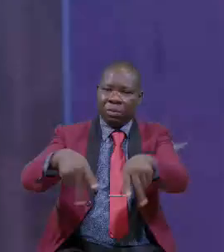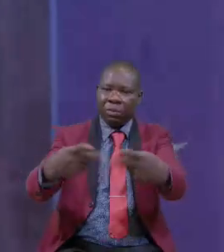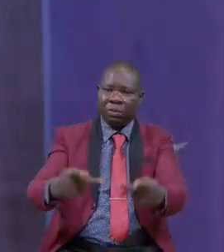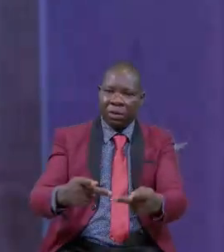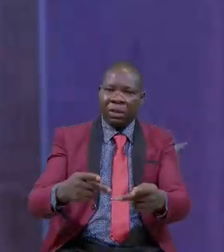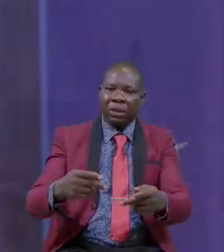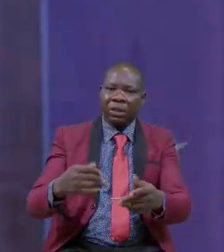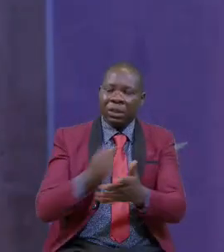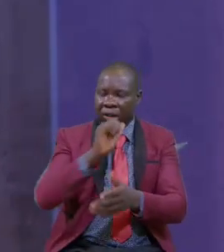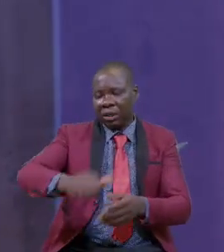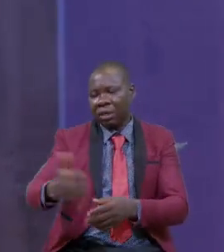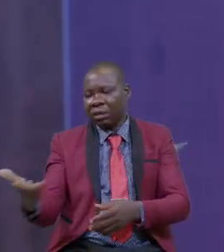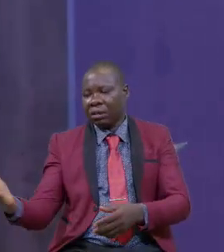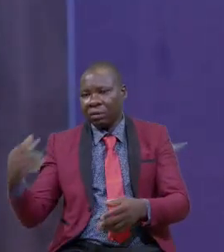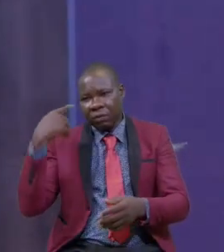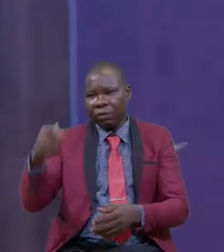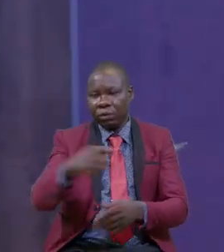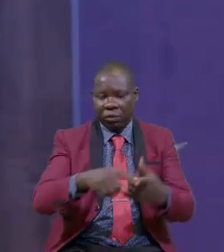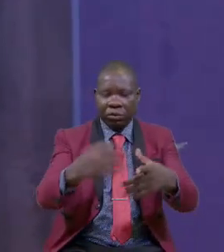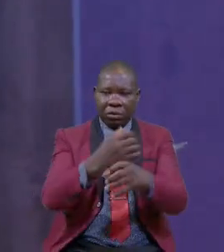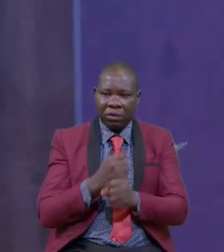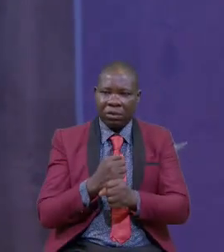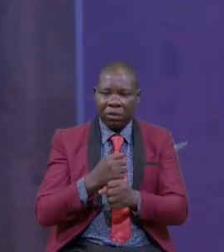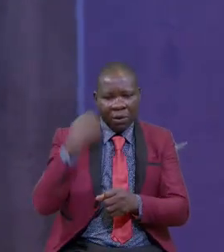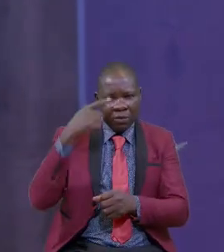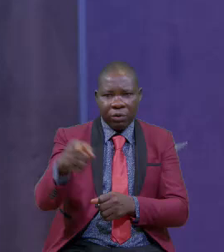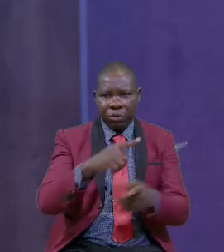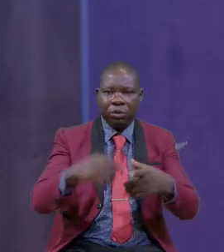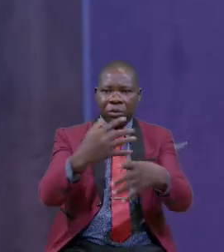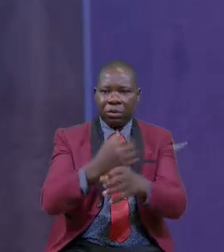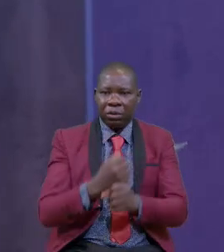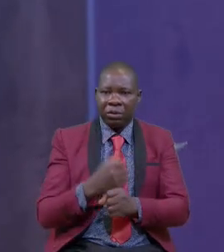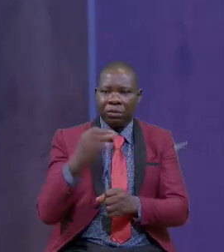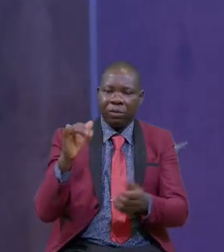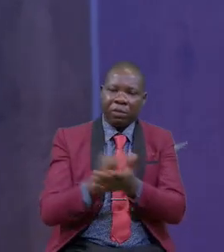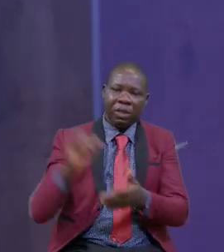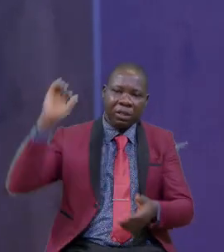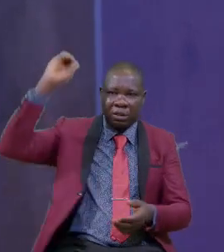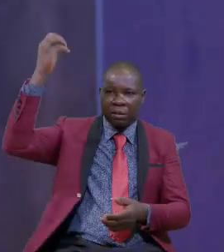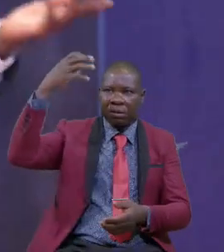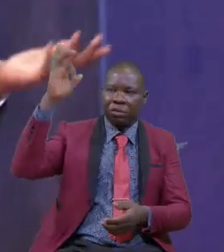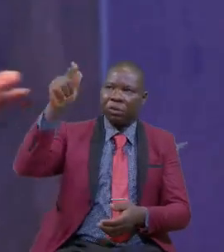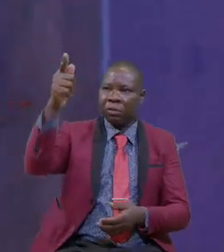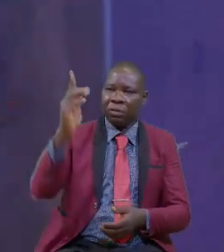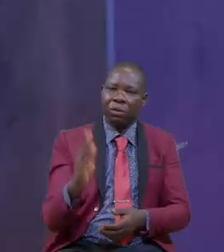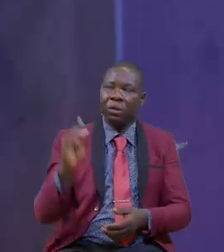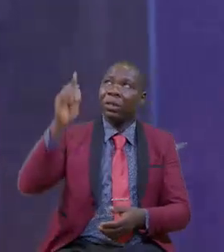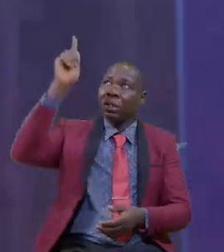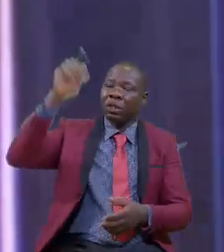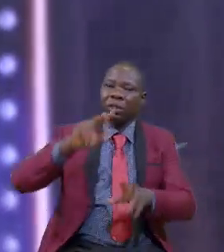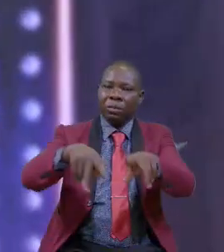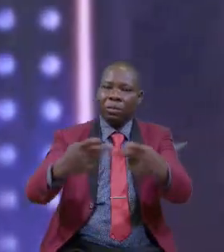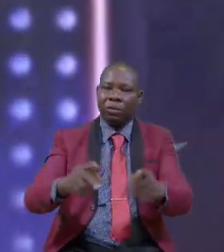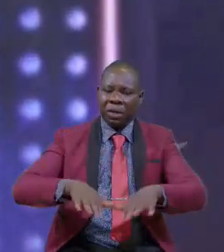you to receive. For you to receive of that grace of God. He provides. How many jump for how